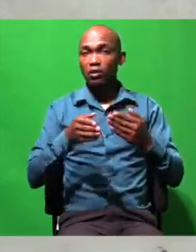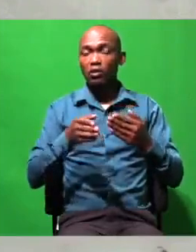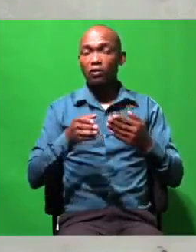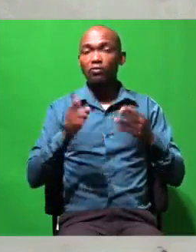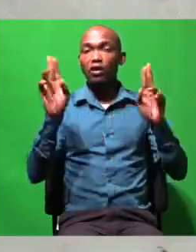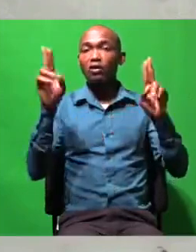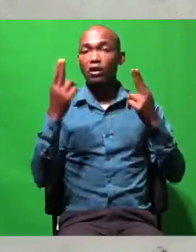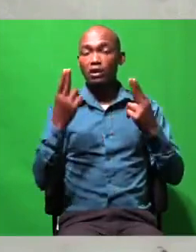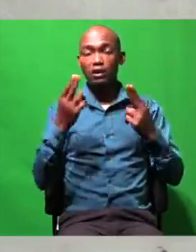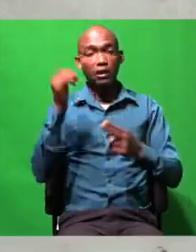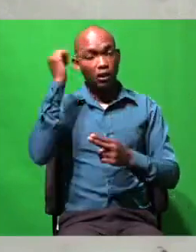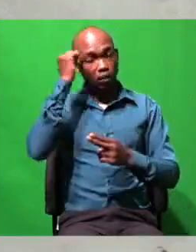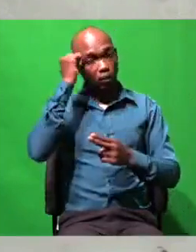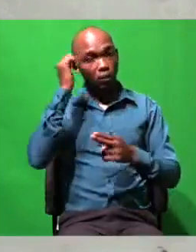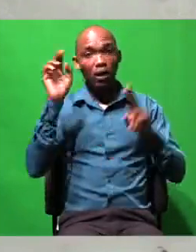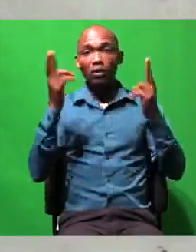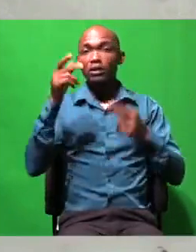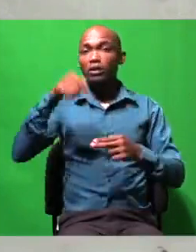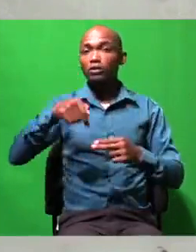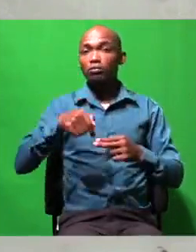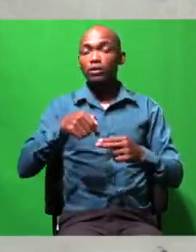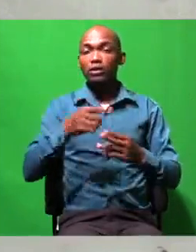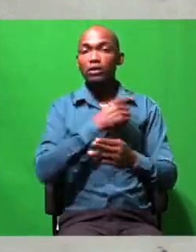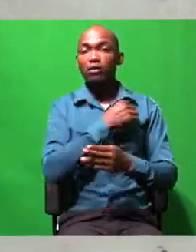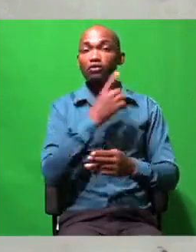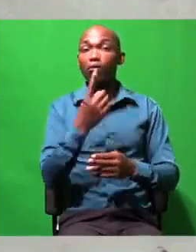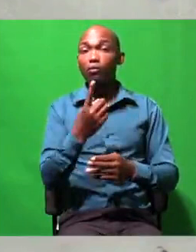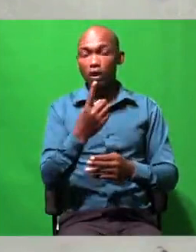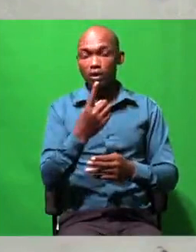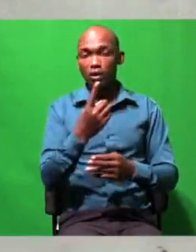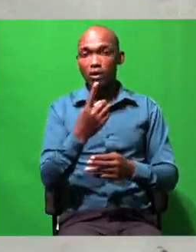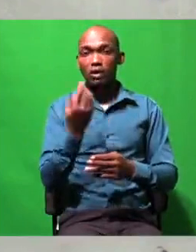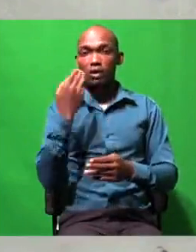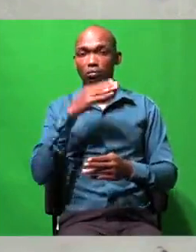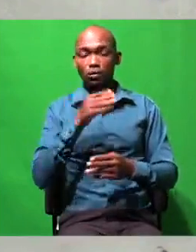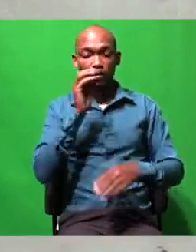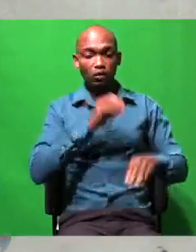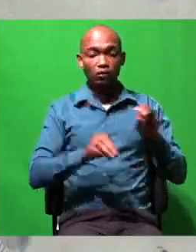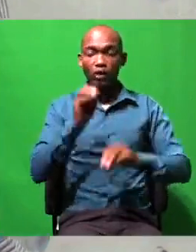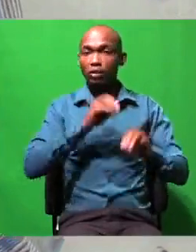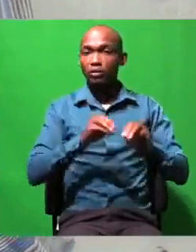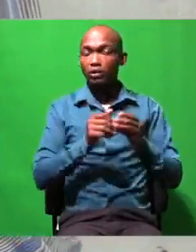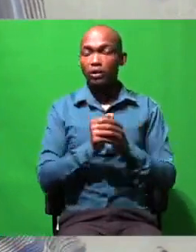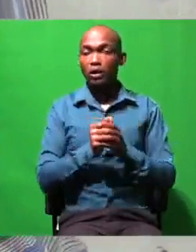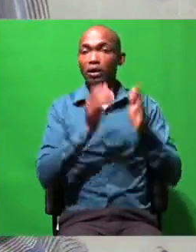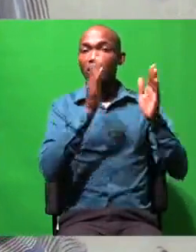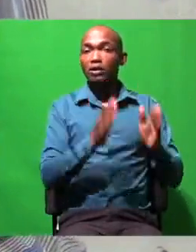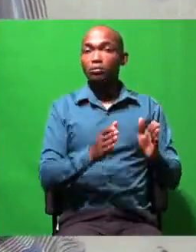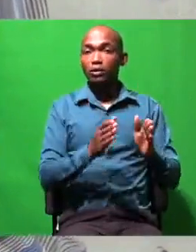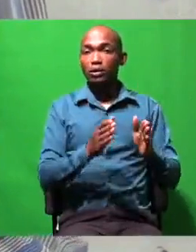our lesson. Remember, our lesson today was for Form 1, and it's about the importance of